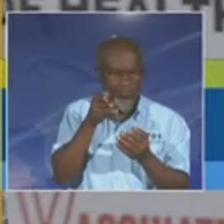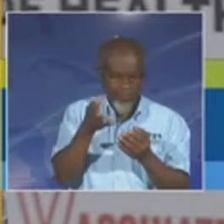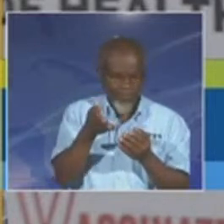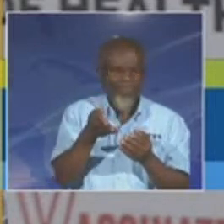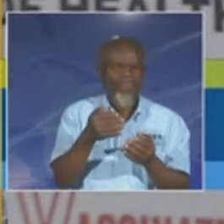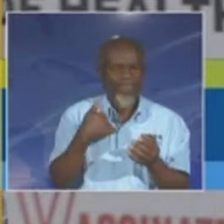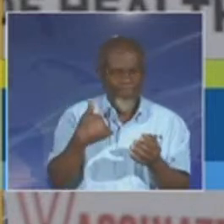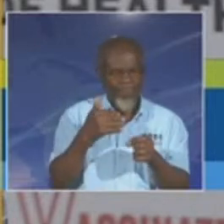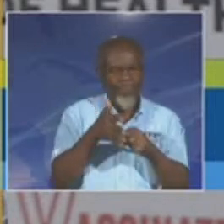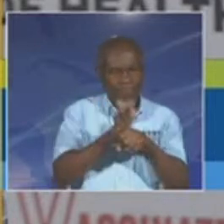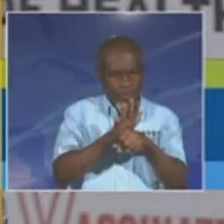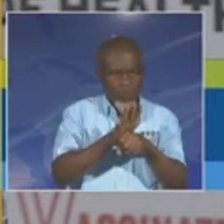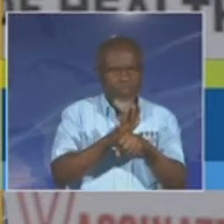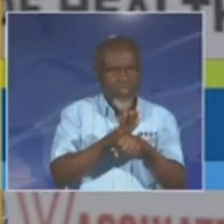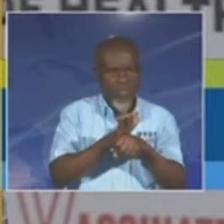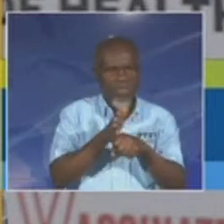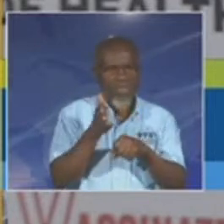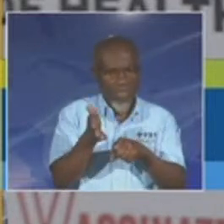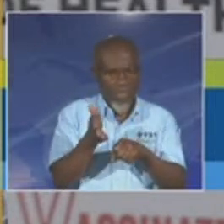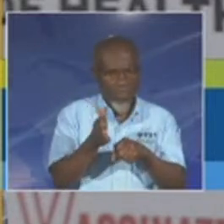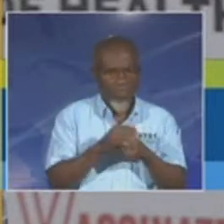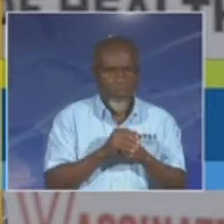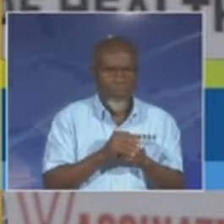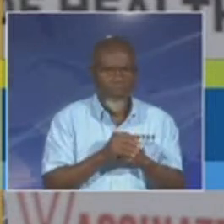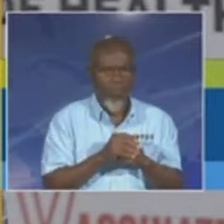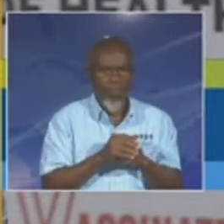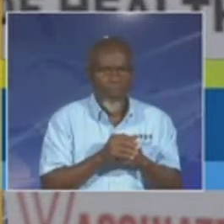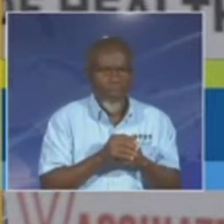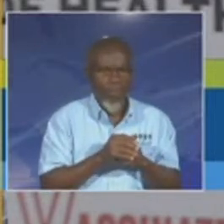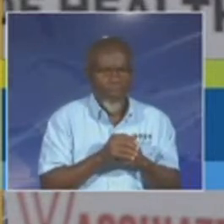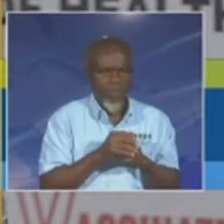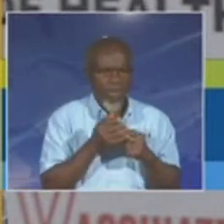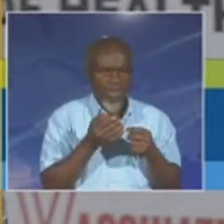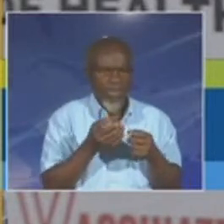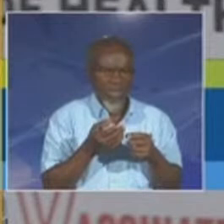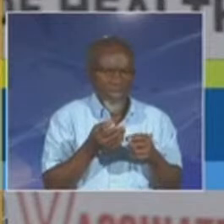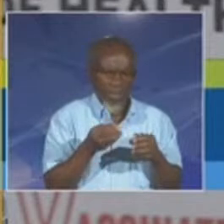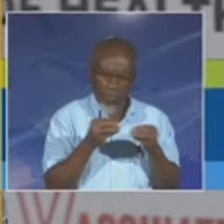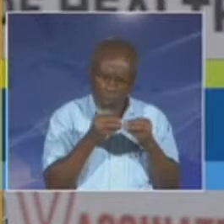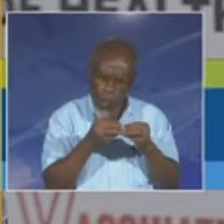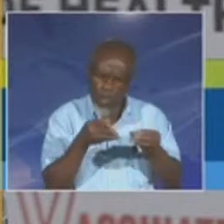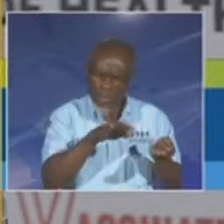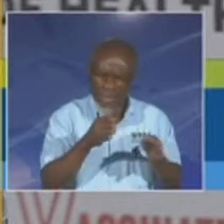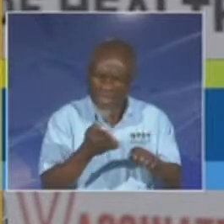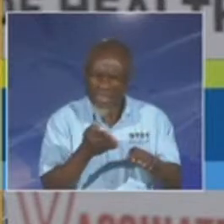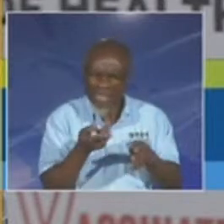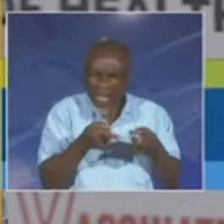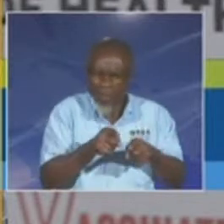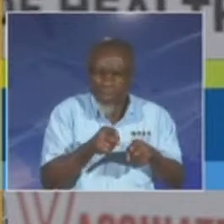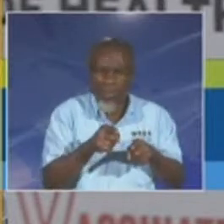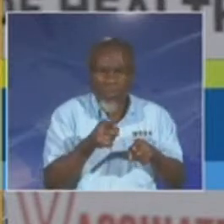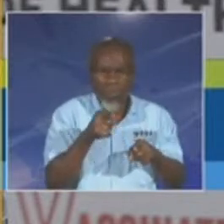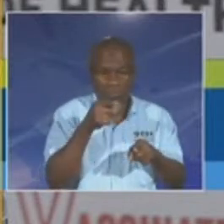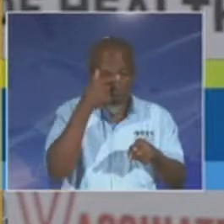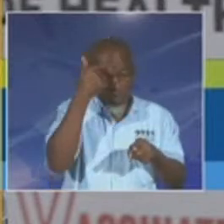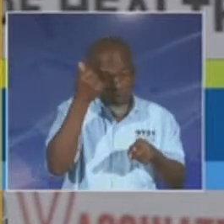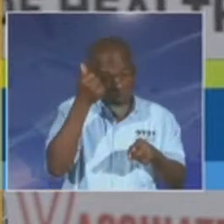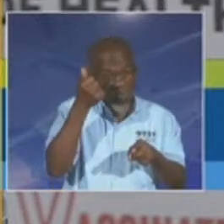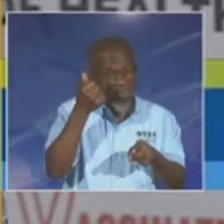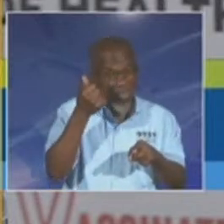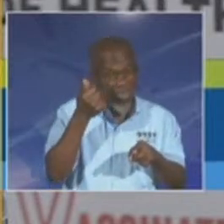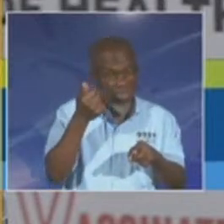noting that the excess mortality happens not only because of the number of COVID cases that have passed, but